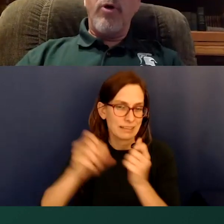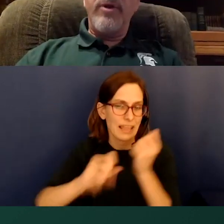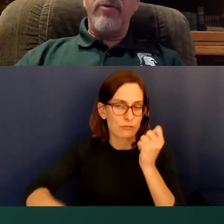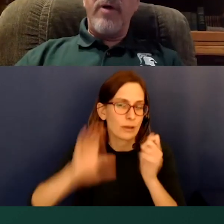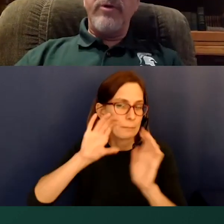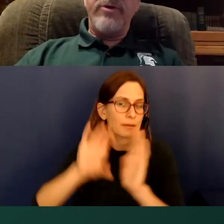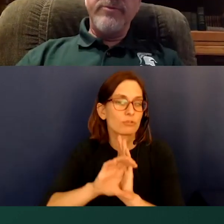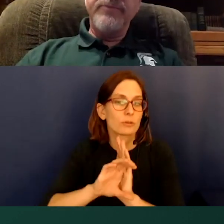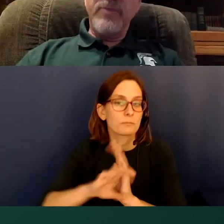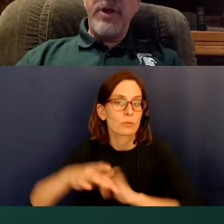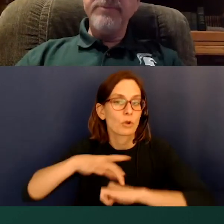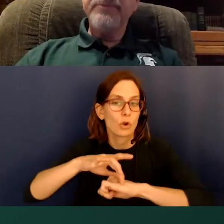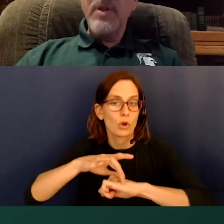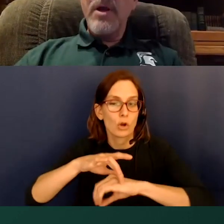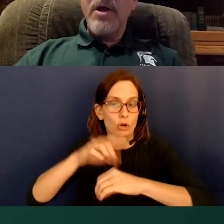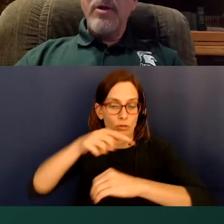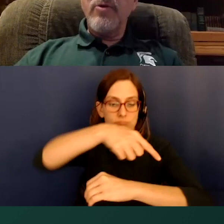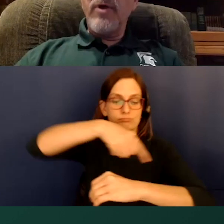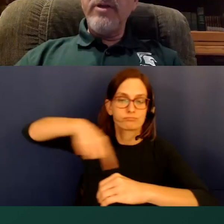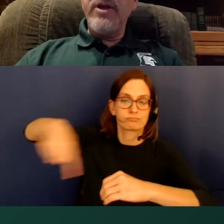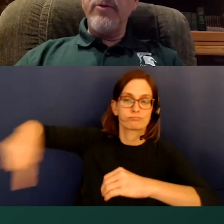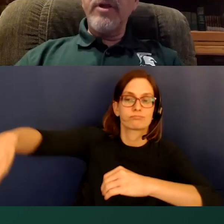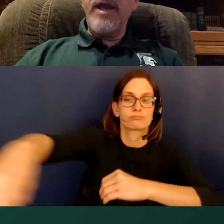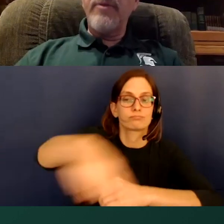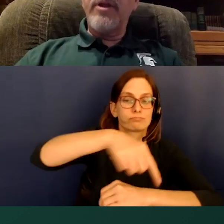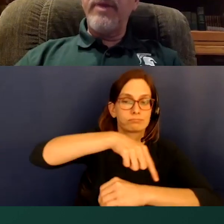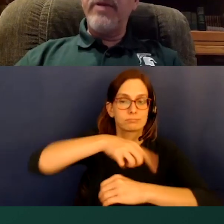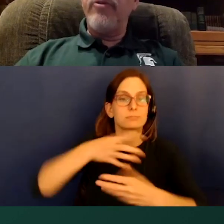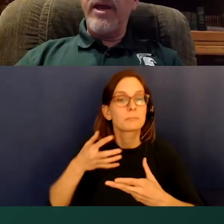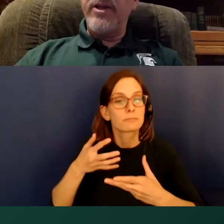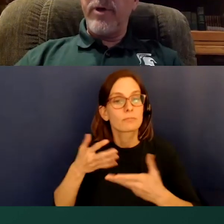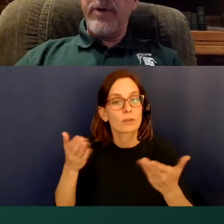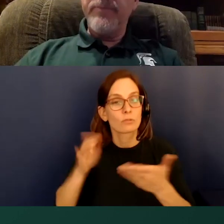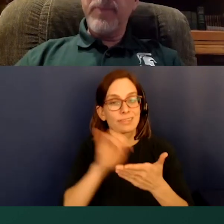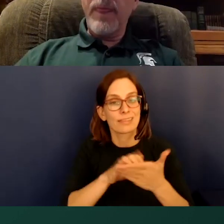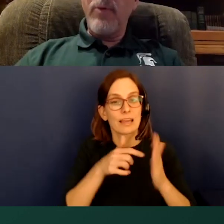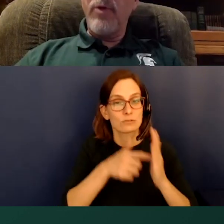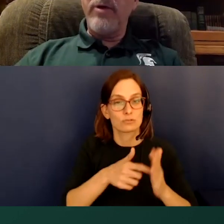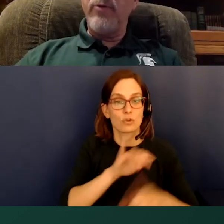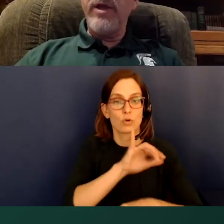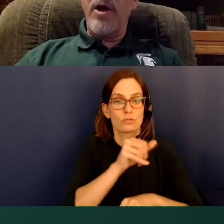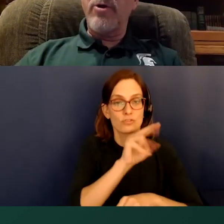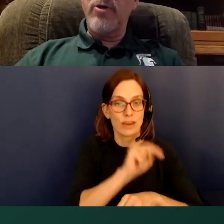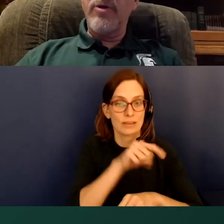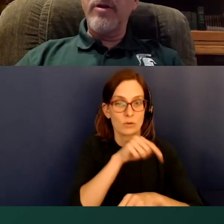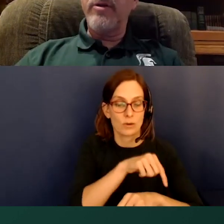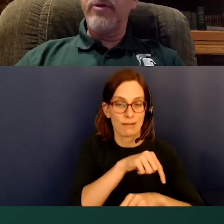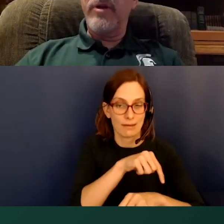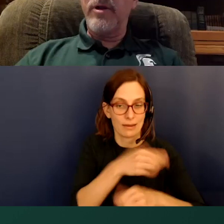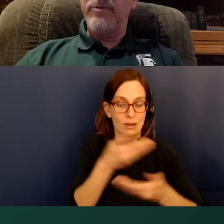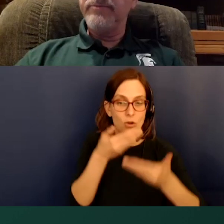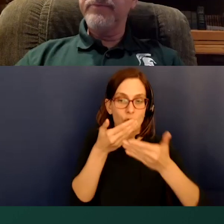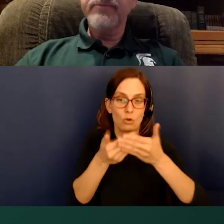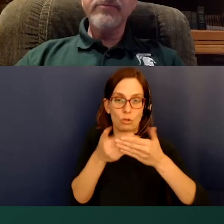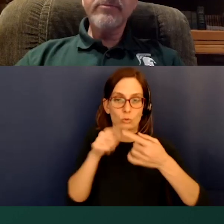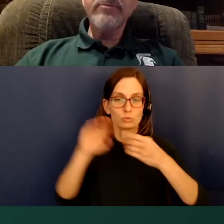Earth's orbit around it. Okay. So right here, this happens to be in January when we are closest to the